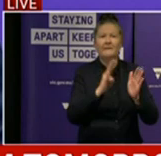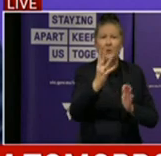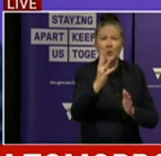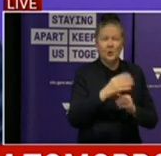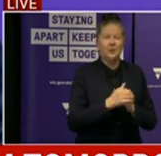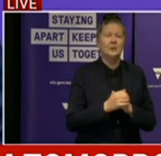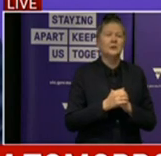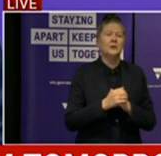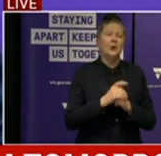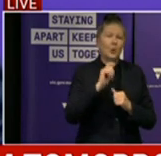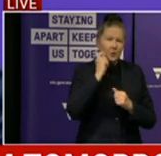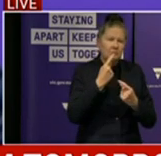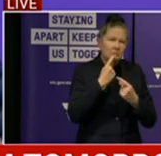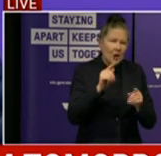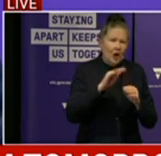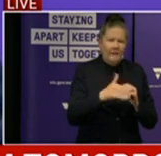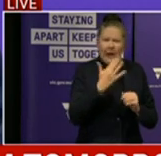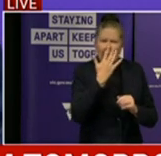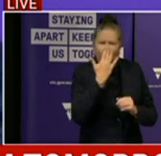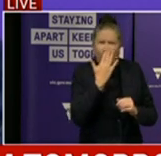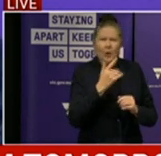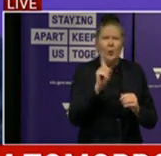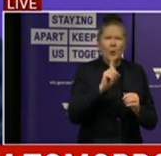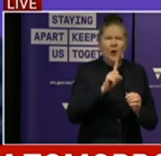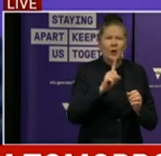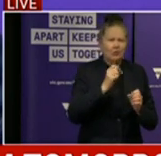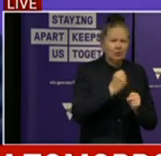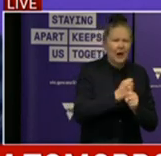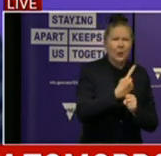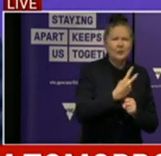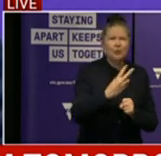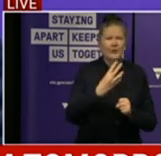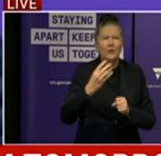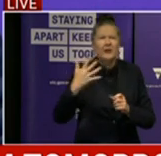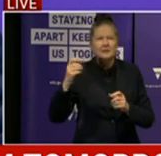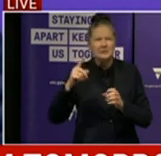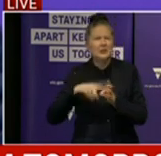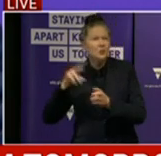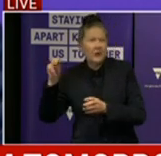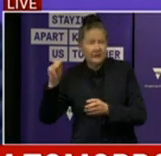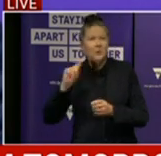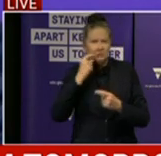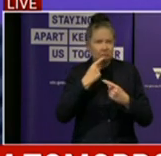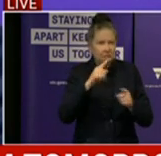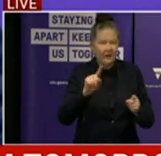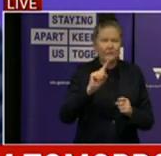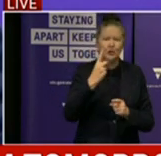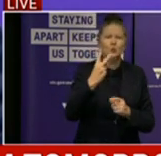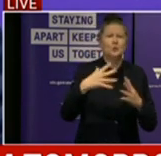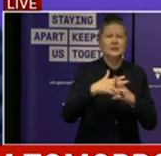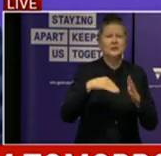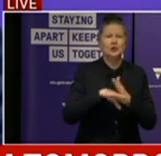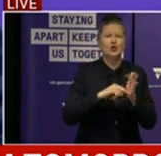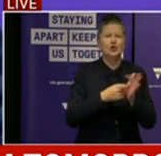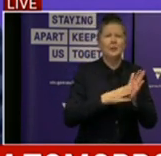exact age groups, year levels, that'll be coming back over those first 2 weeks of term 4. But that will be essentially